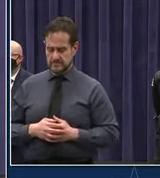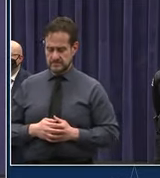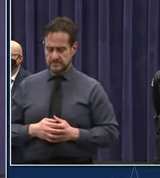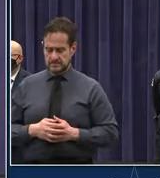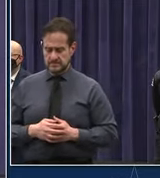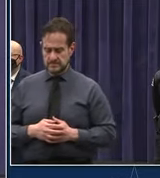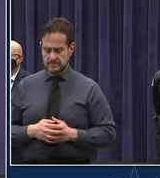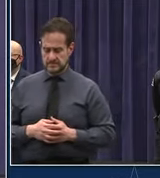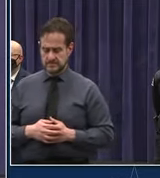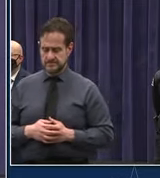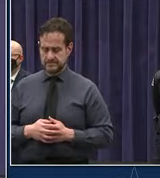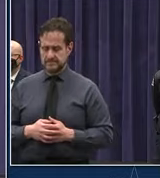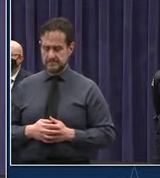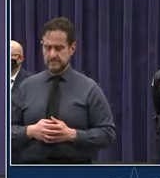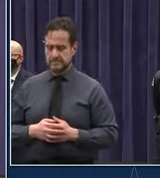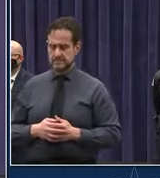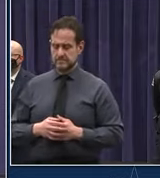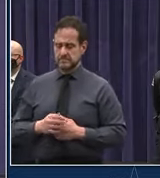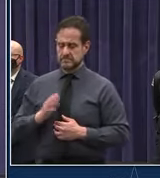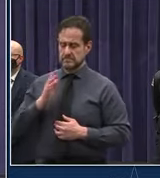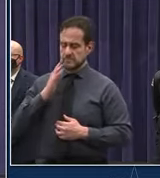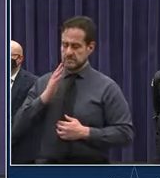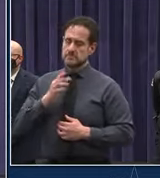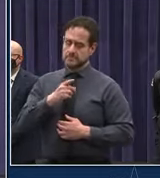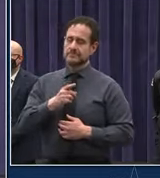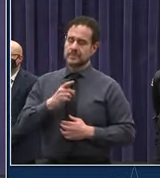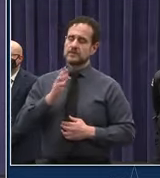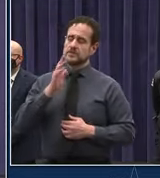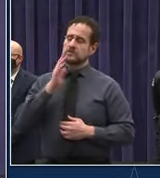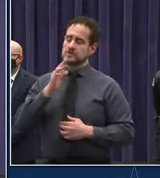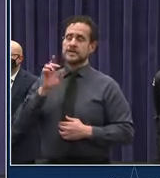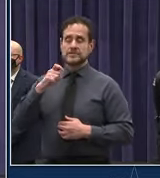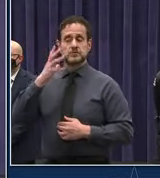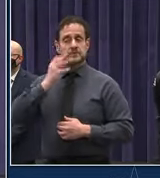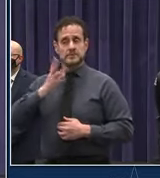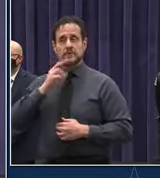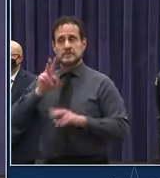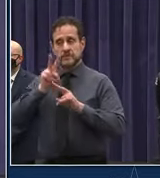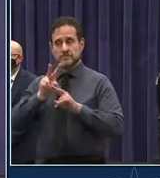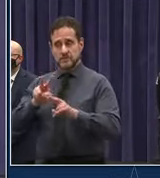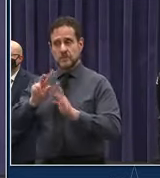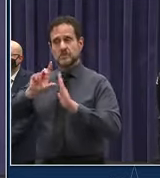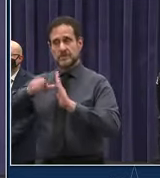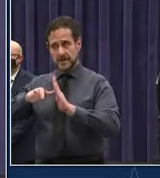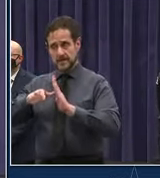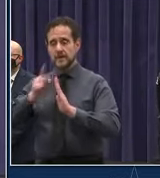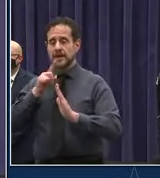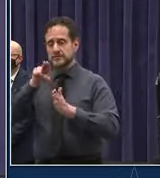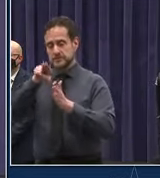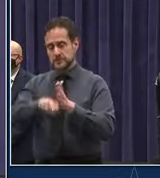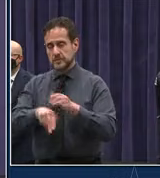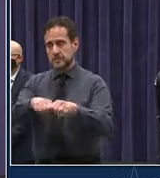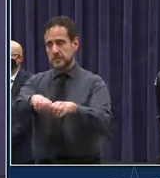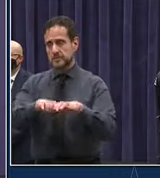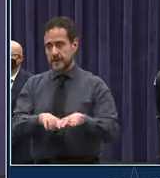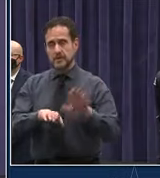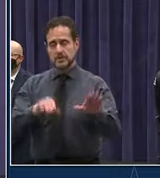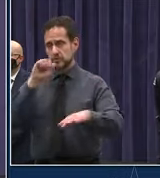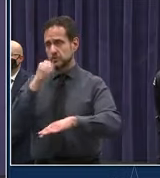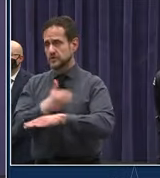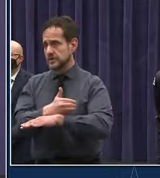It's hard not to break down and weep, listening to the pain of this